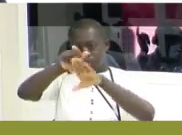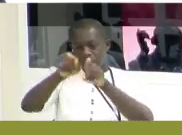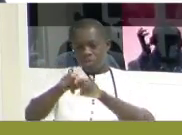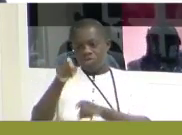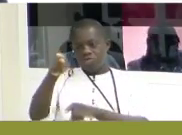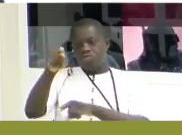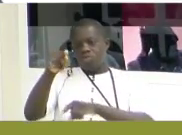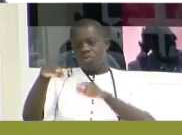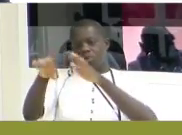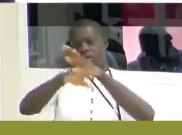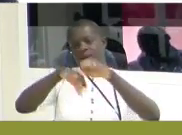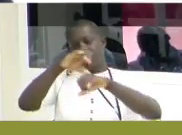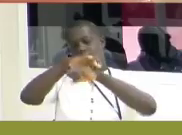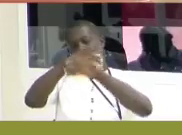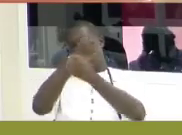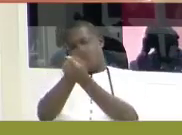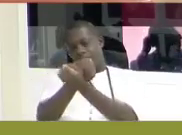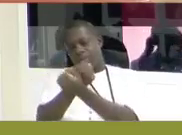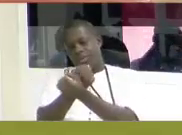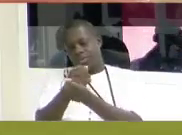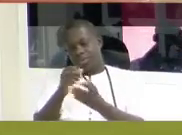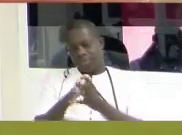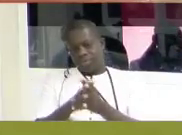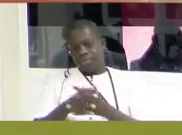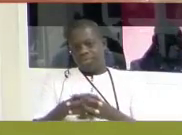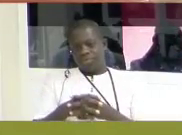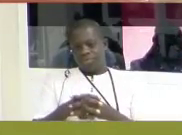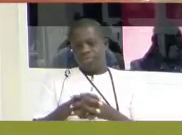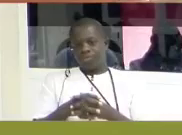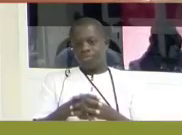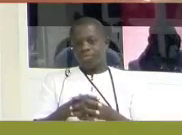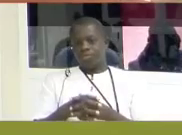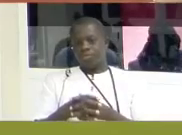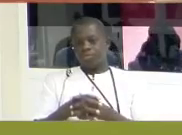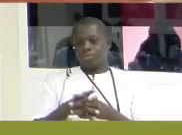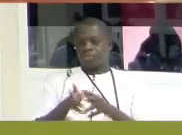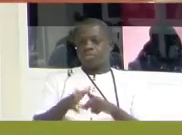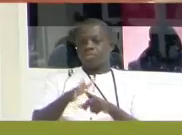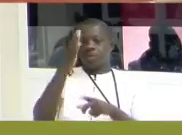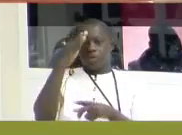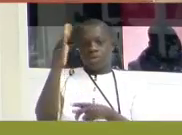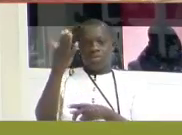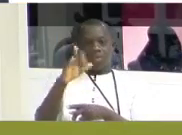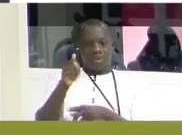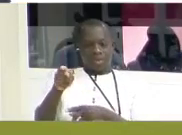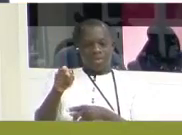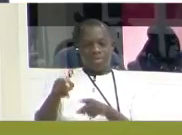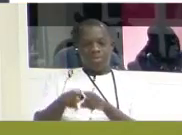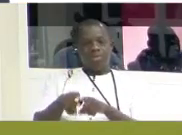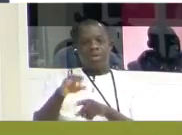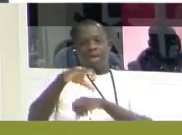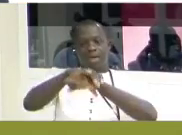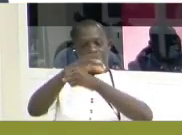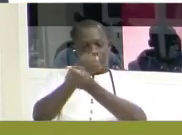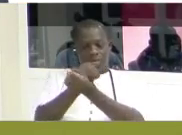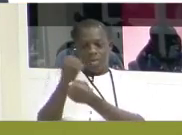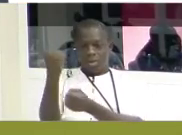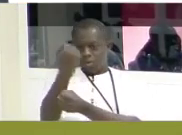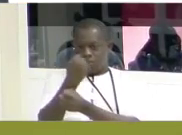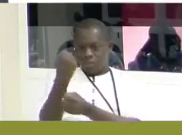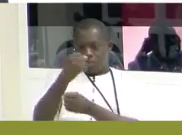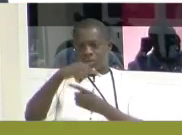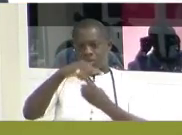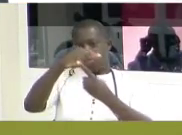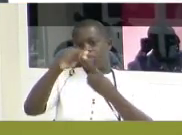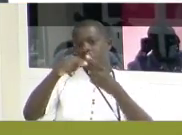it. And do you know if this Buba Jammeh was arrested in connection to the Freedom newspaper saga? Yes, later on, yes. Because what Buba